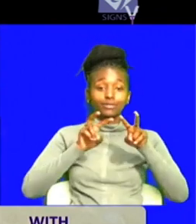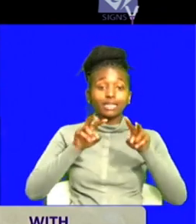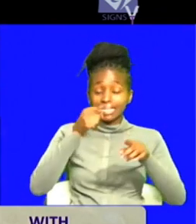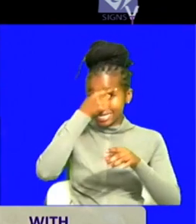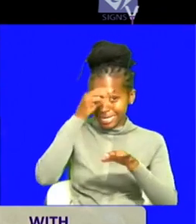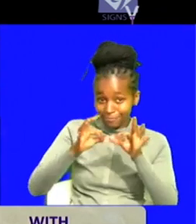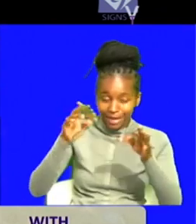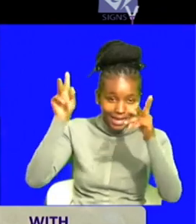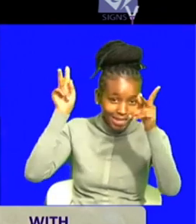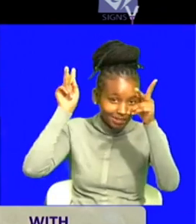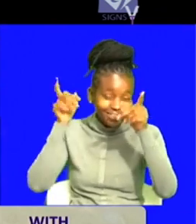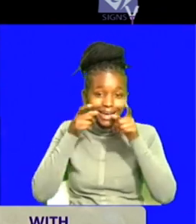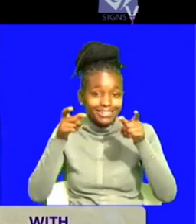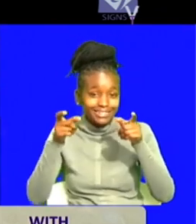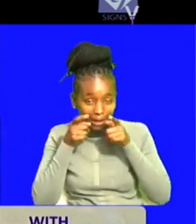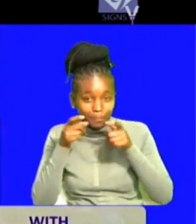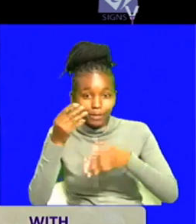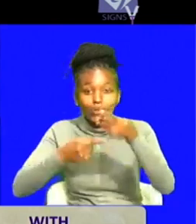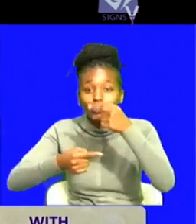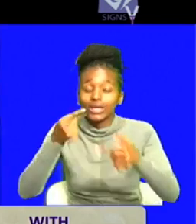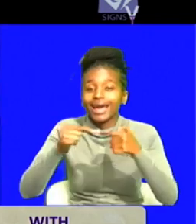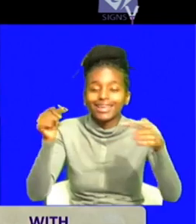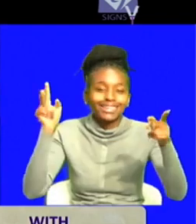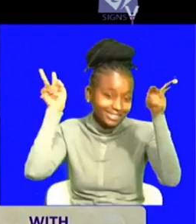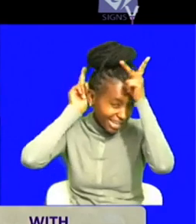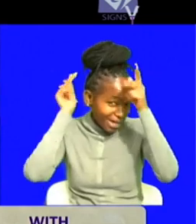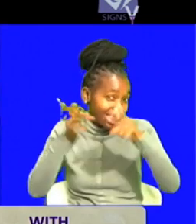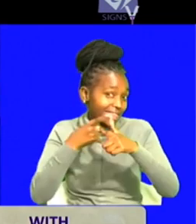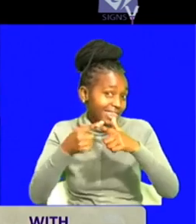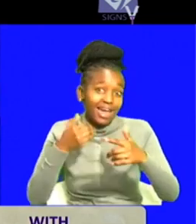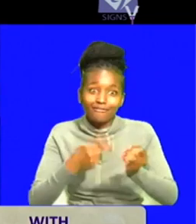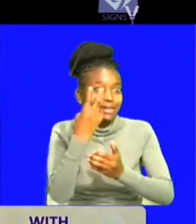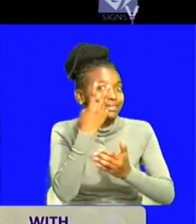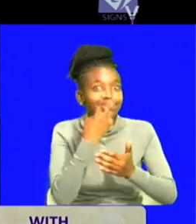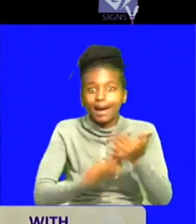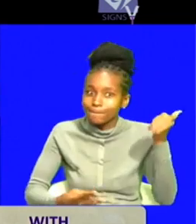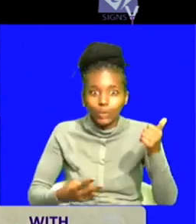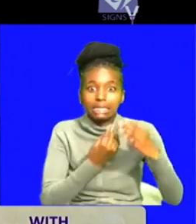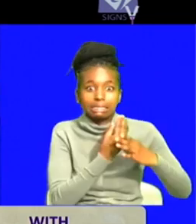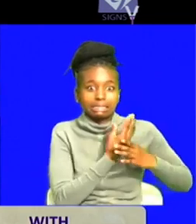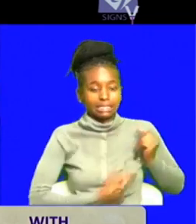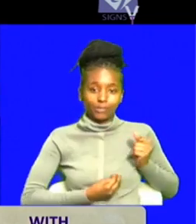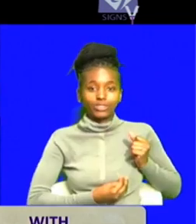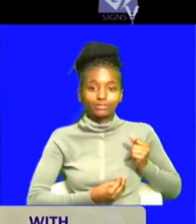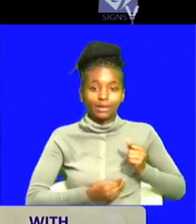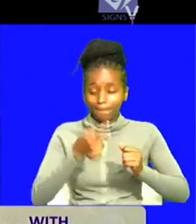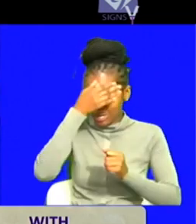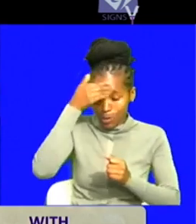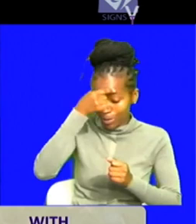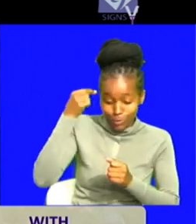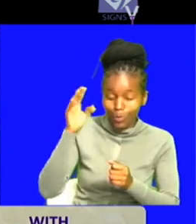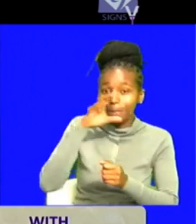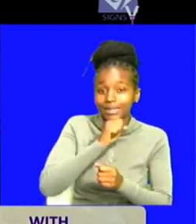if Tusker FC don't manage to get past Kakamega Homeboyz, then it will be a double disappointment for them after missing out on the Kenya Premier League